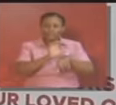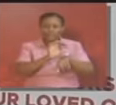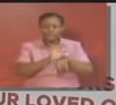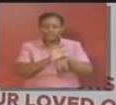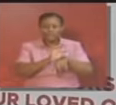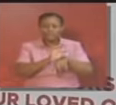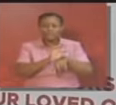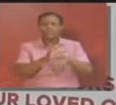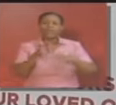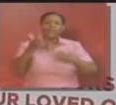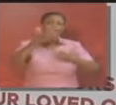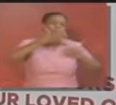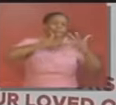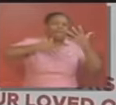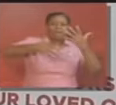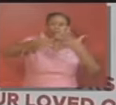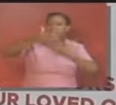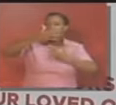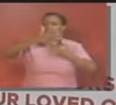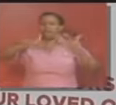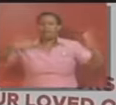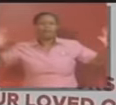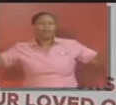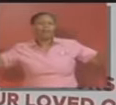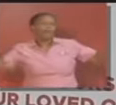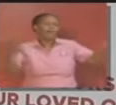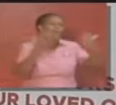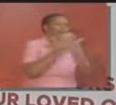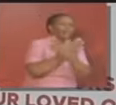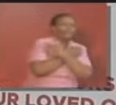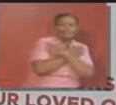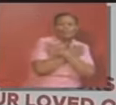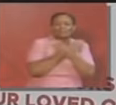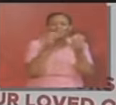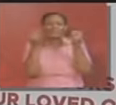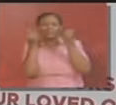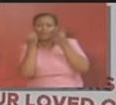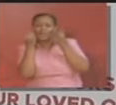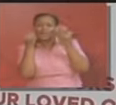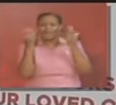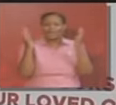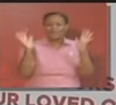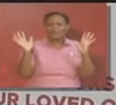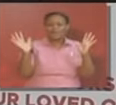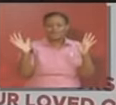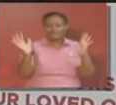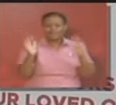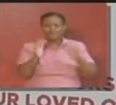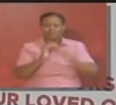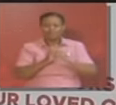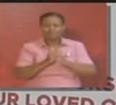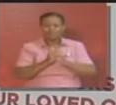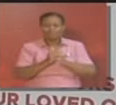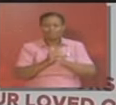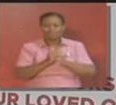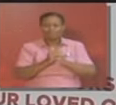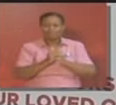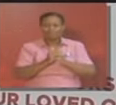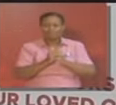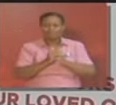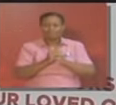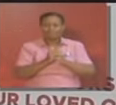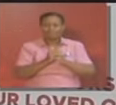other members of that church or that place of worship. I have specifically left the